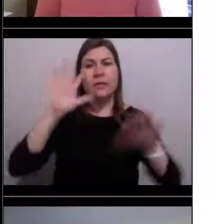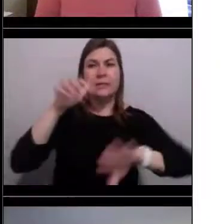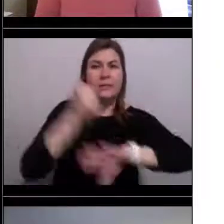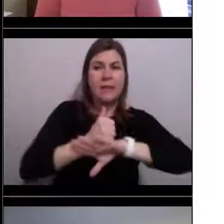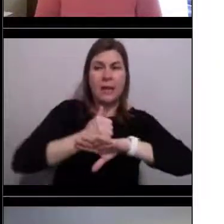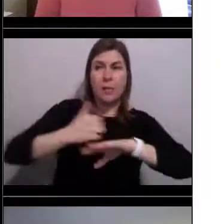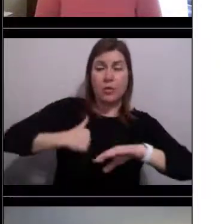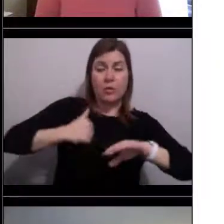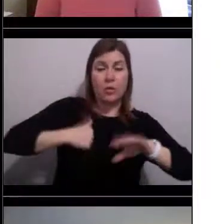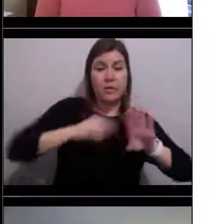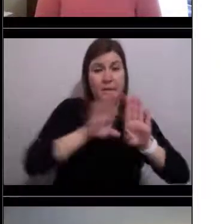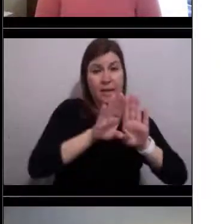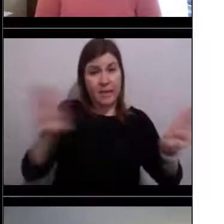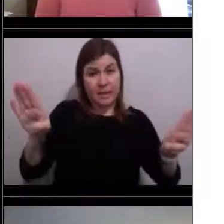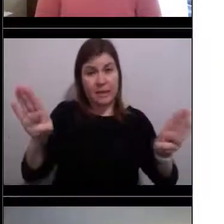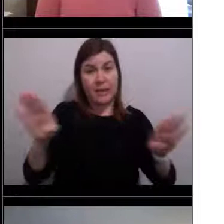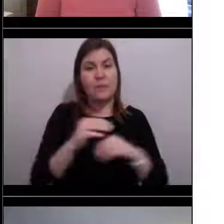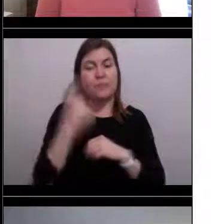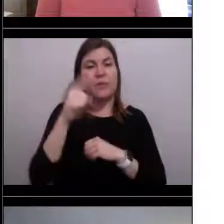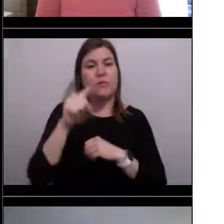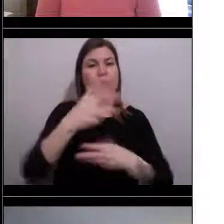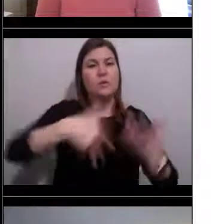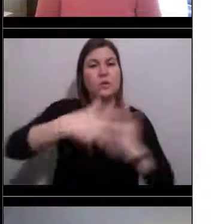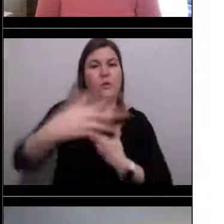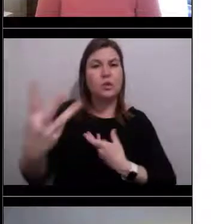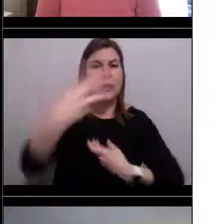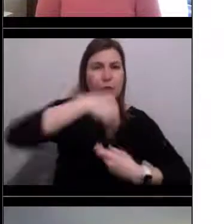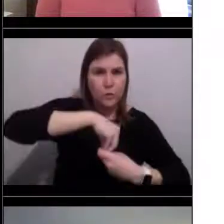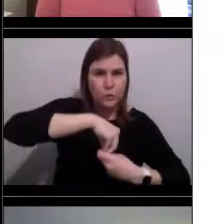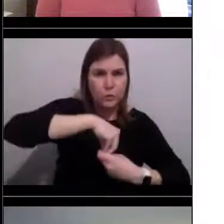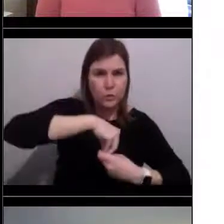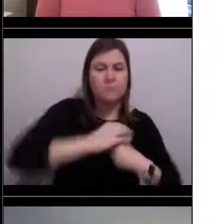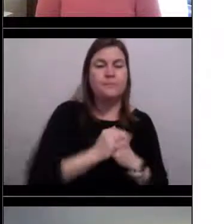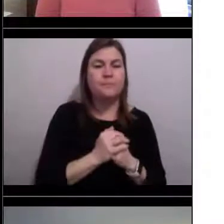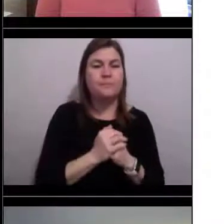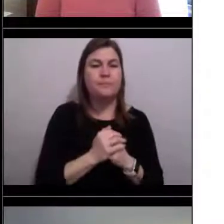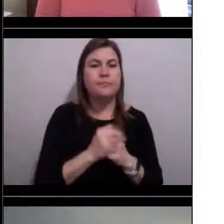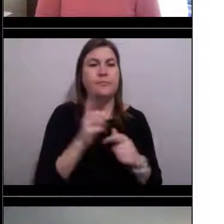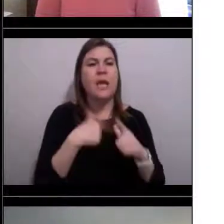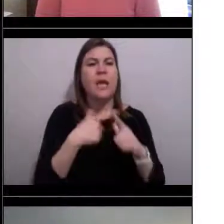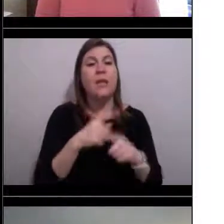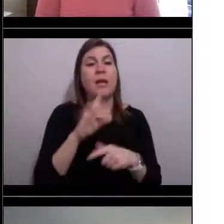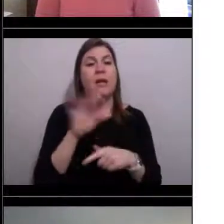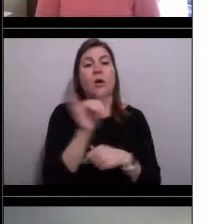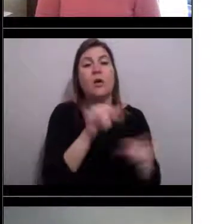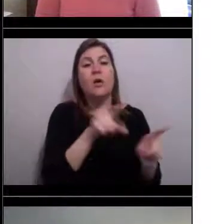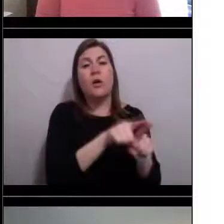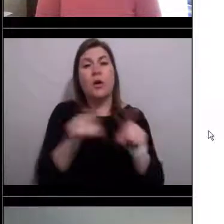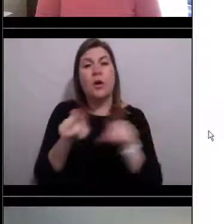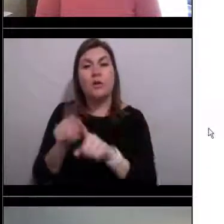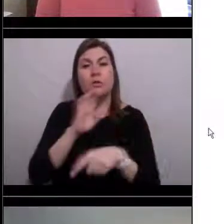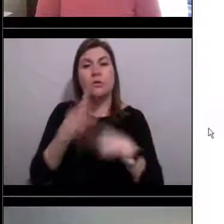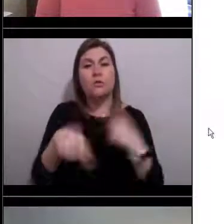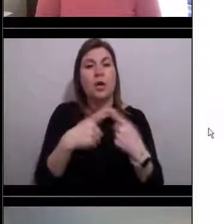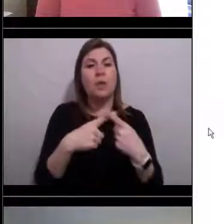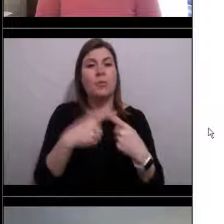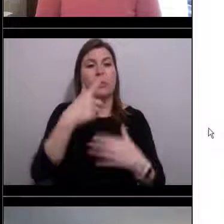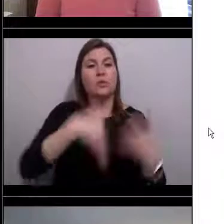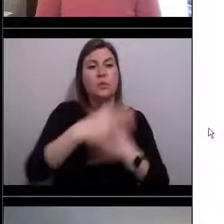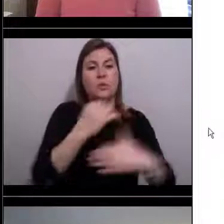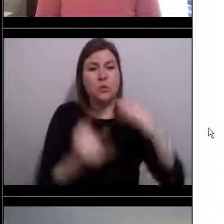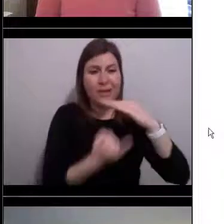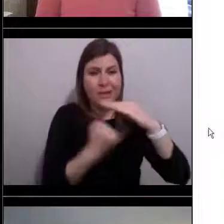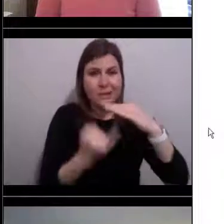that facilitate social inclusion. And then talk about social inclusion, social isolation, and COVID.